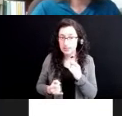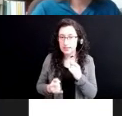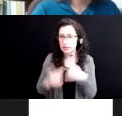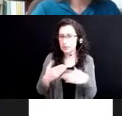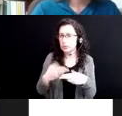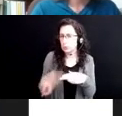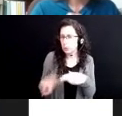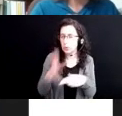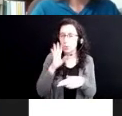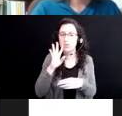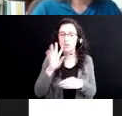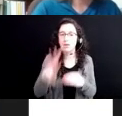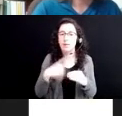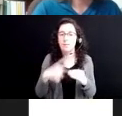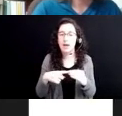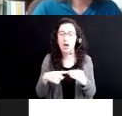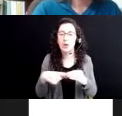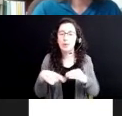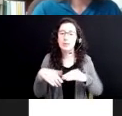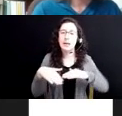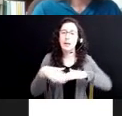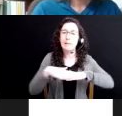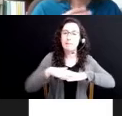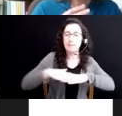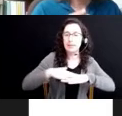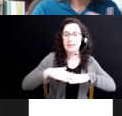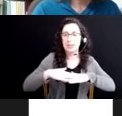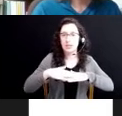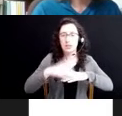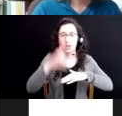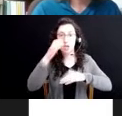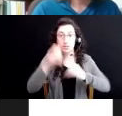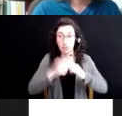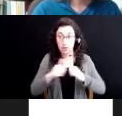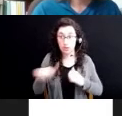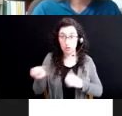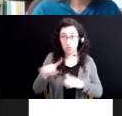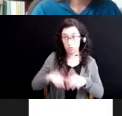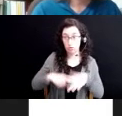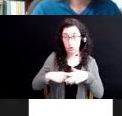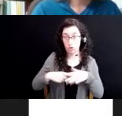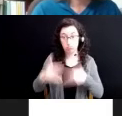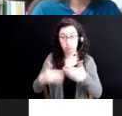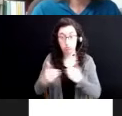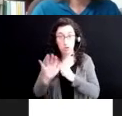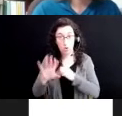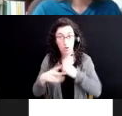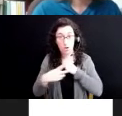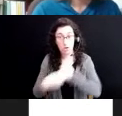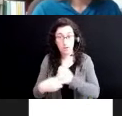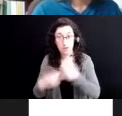briefly about some basic concepts when you start to move forward with your conservation planning, how to